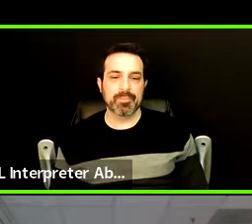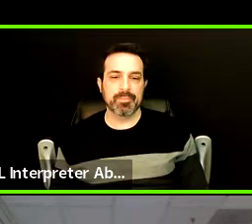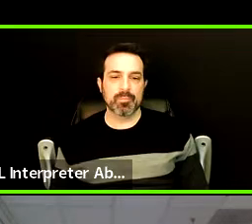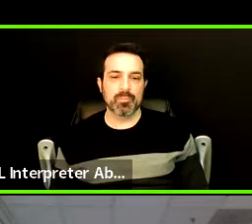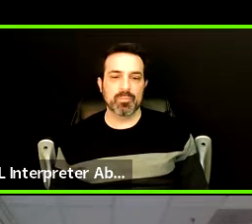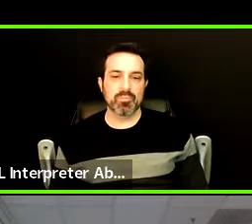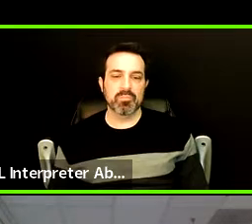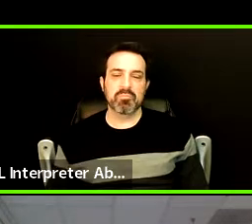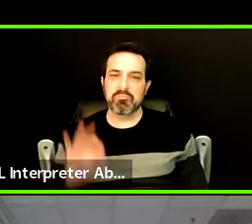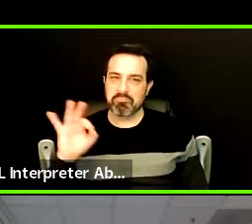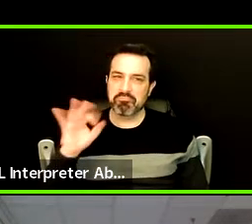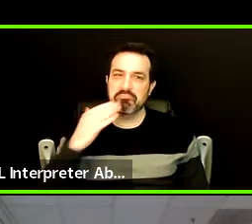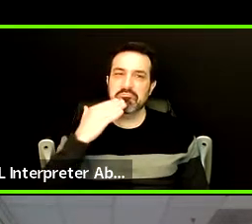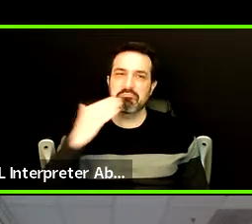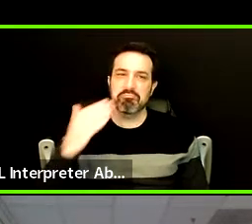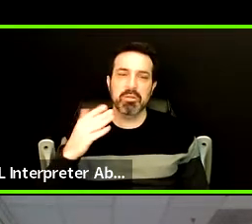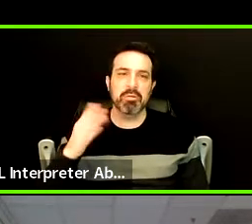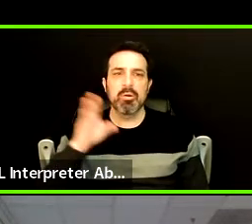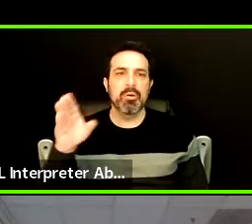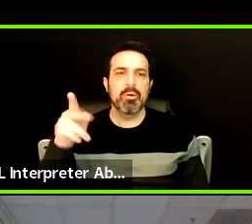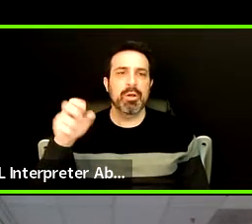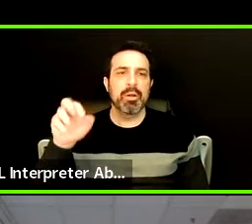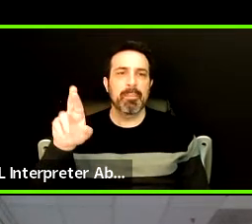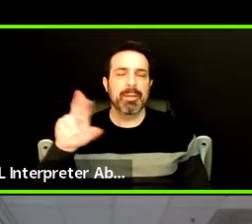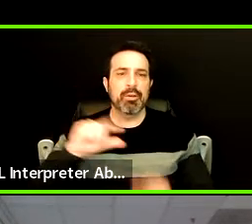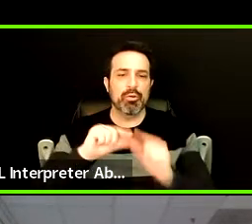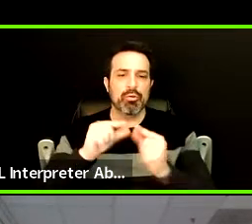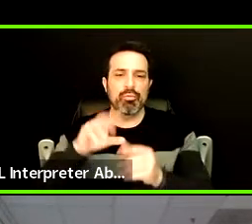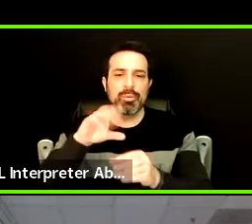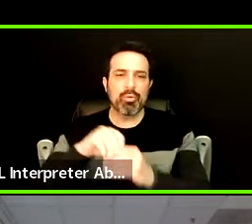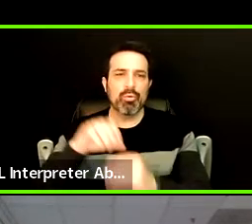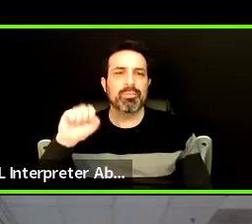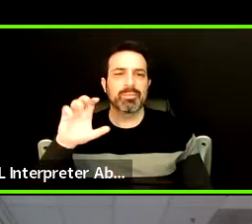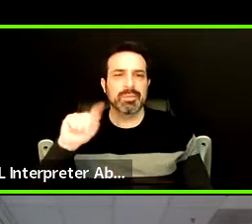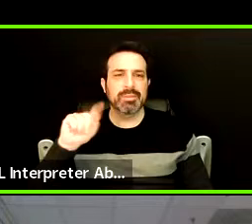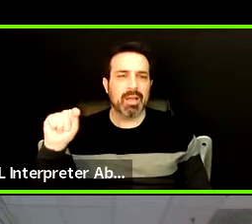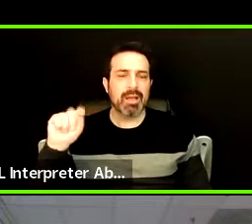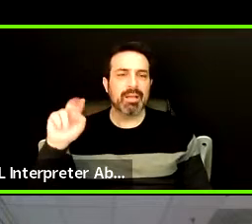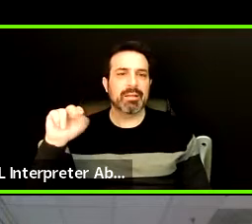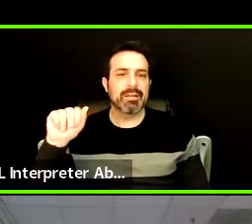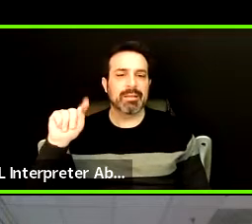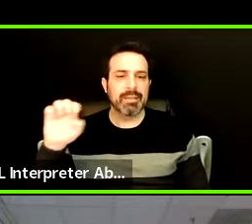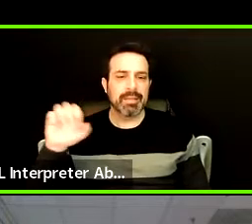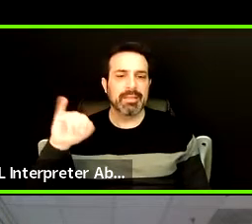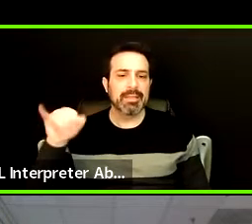How about Peter's group included Scott, Nate, and Jessica?